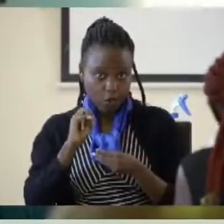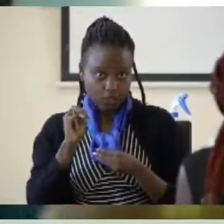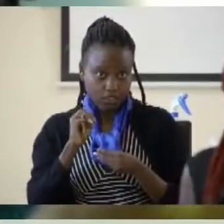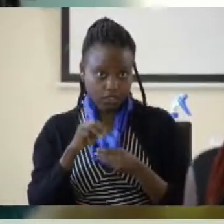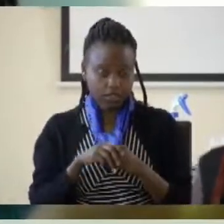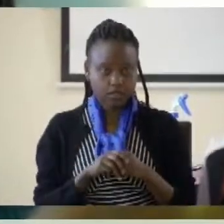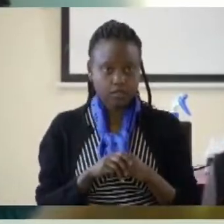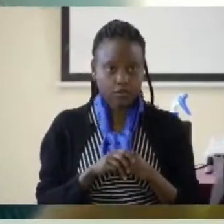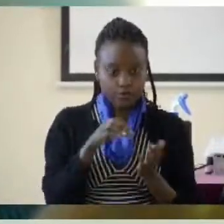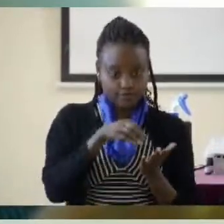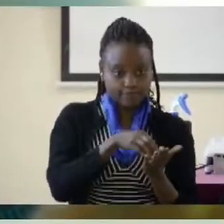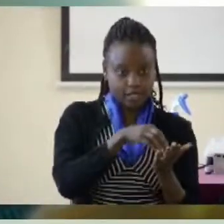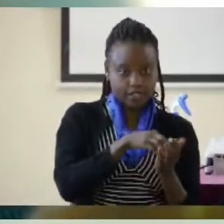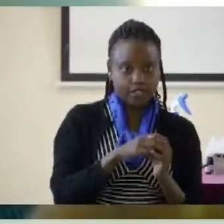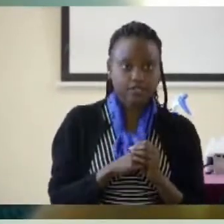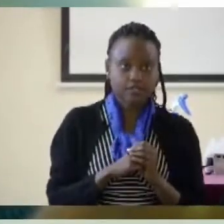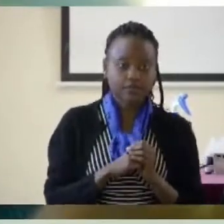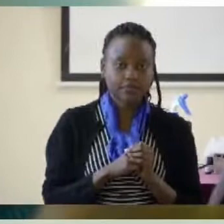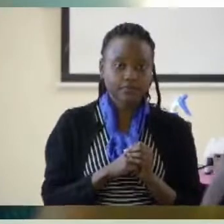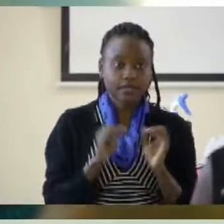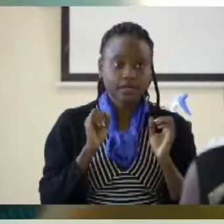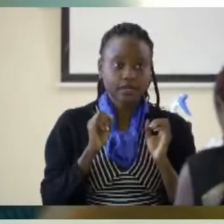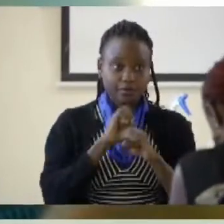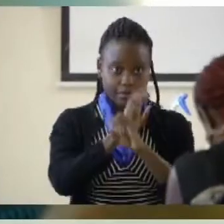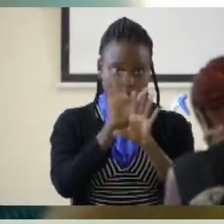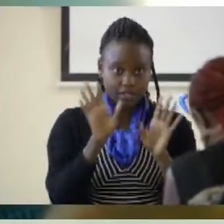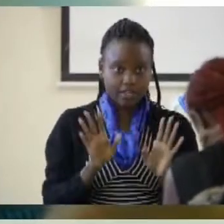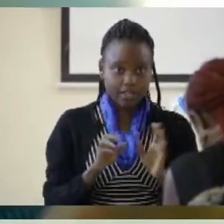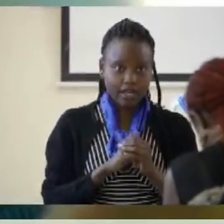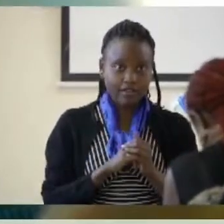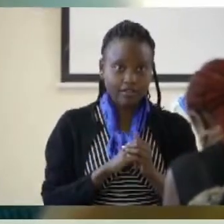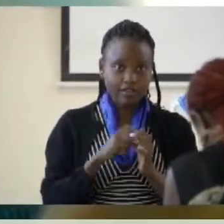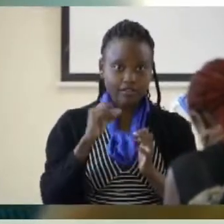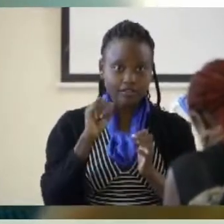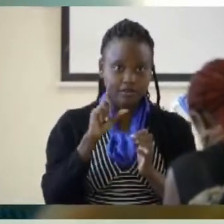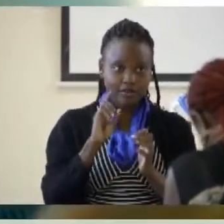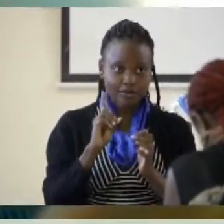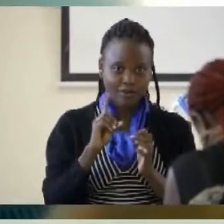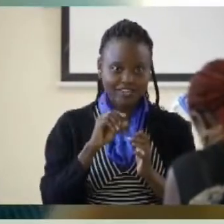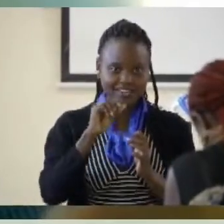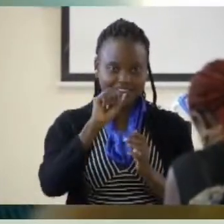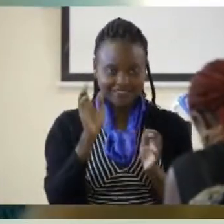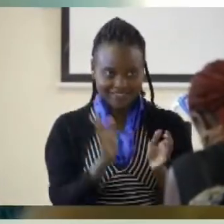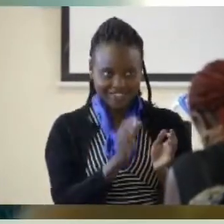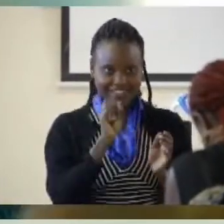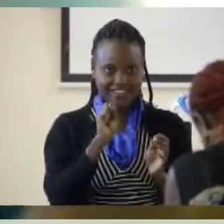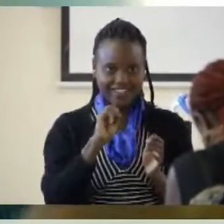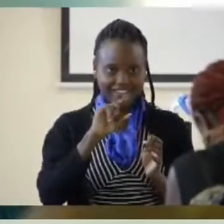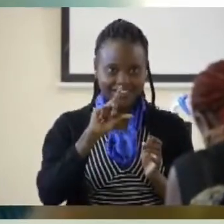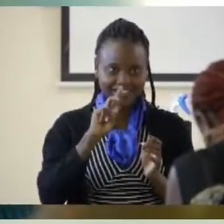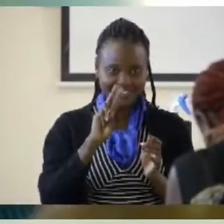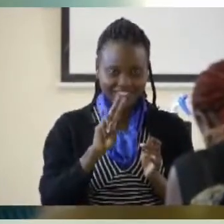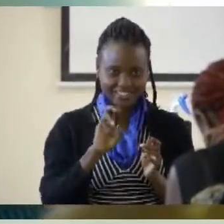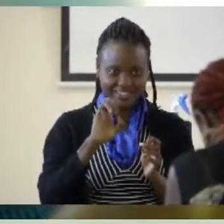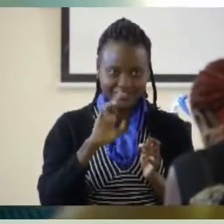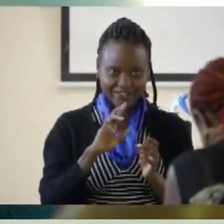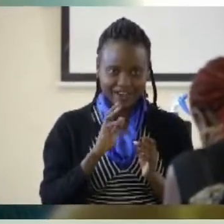brief. And let me just make it clear, gold and silver have I none, but intellect I have